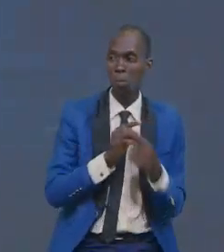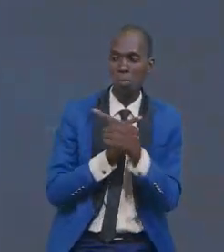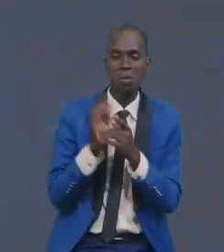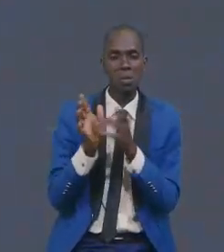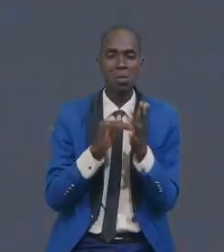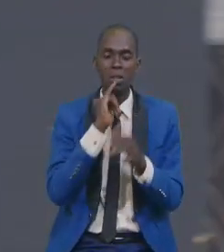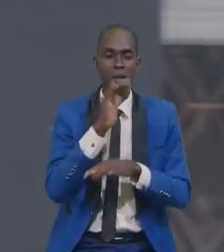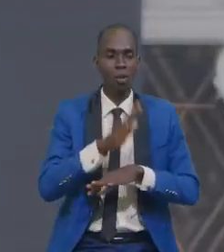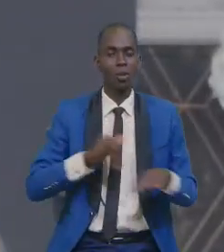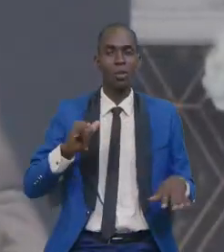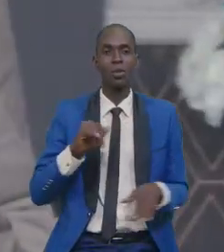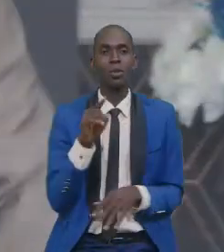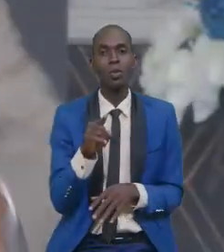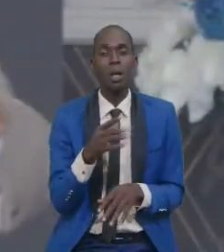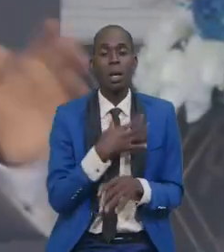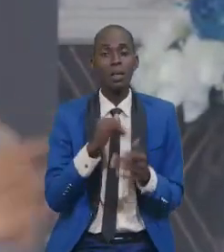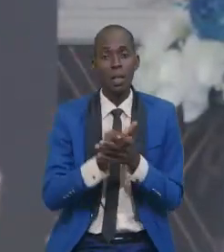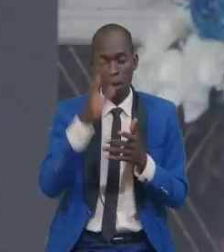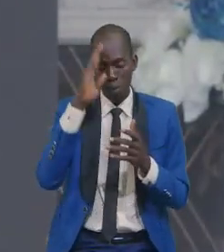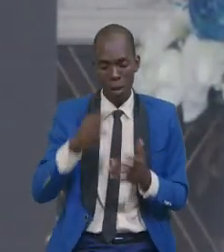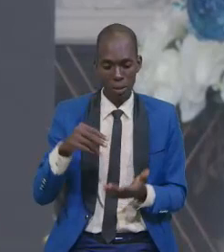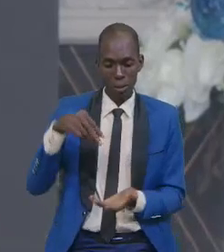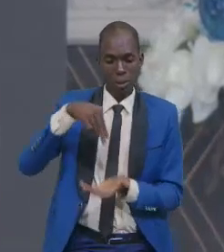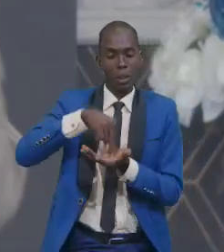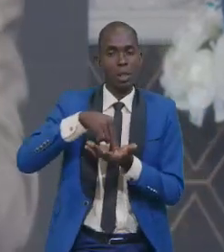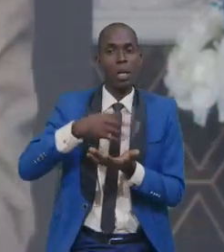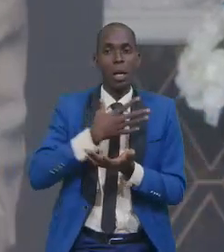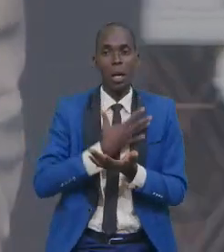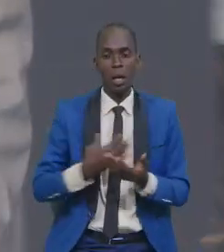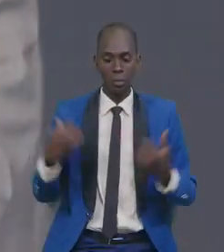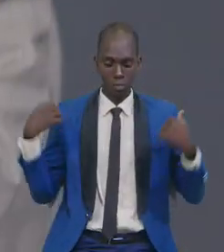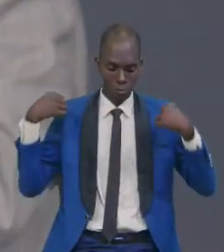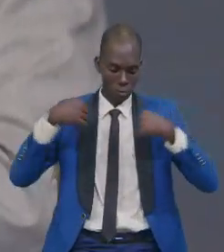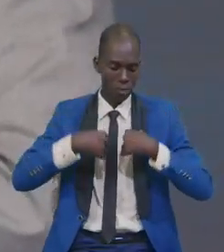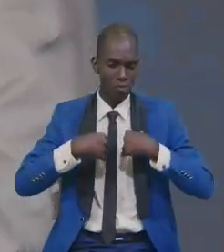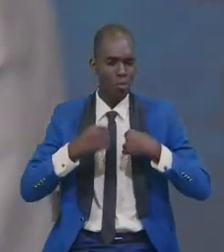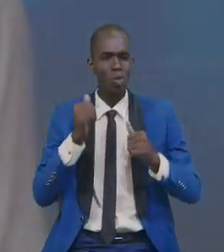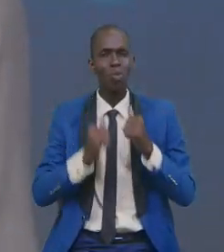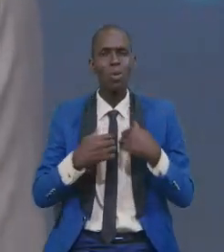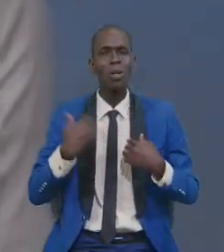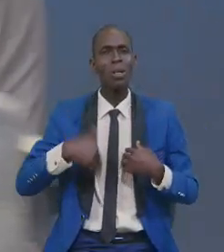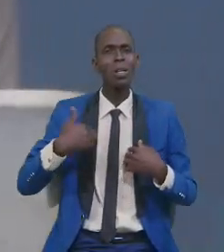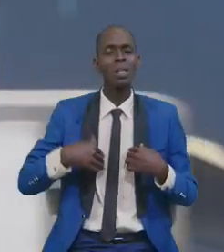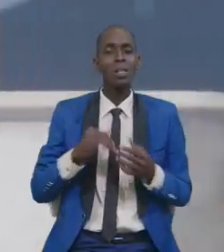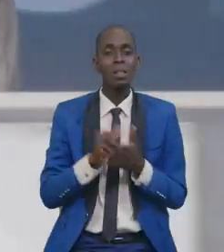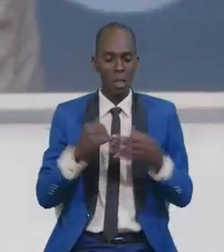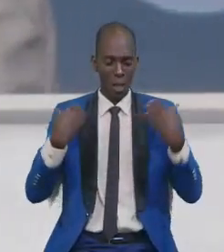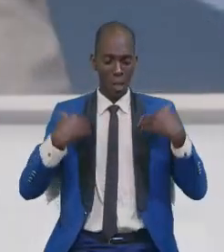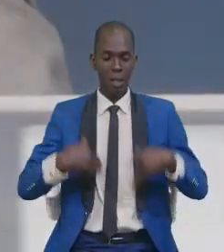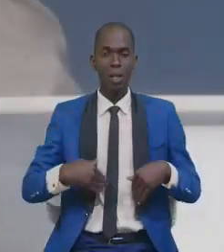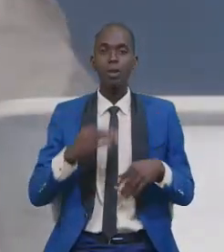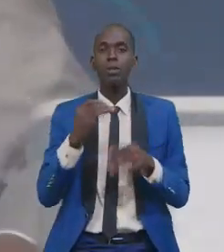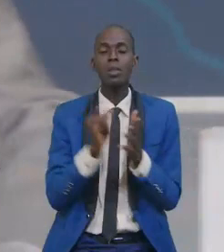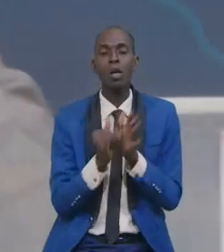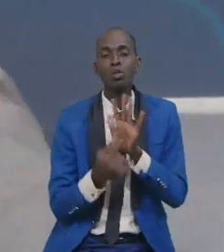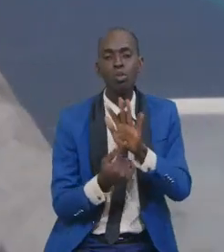threw away his garment. I'm just telling you the story. It's the garment of blindness. It's the garment of his